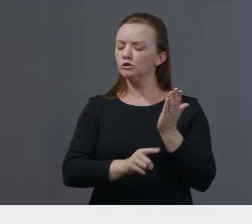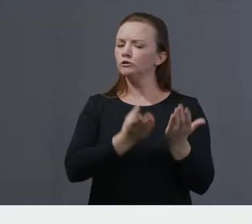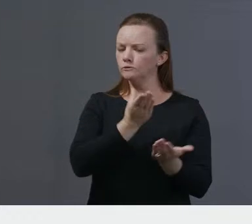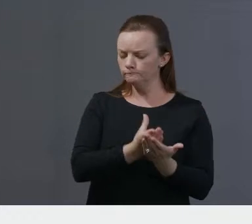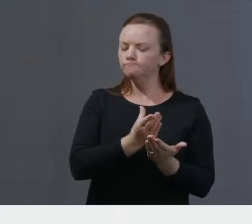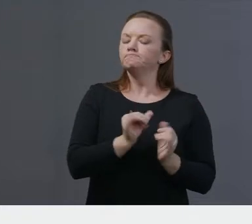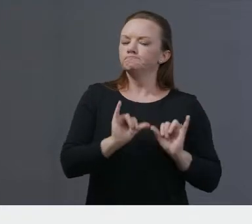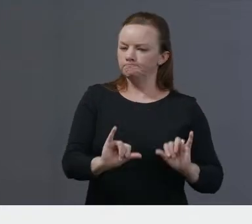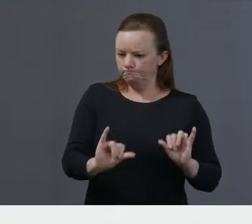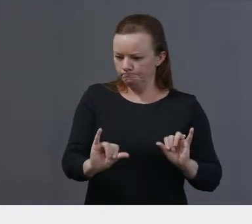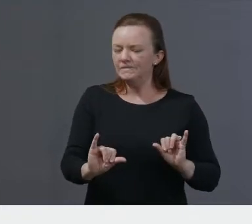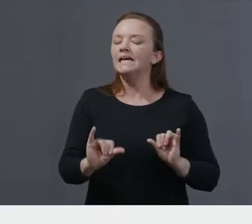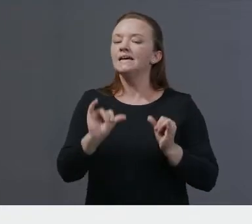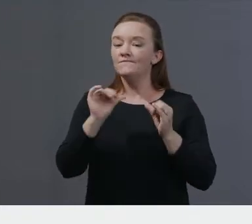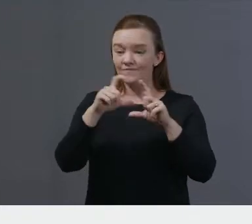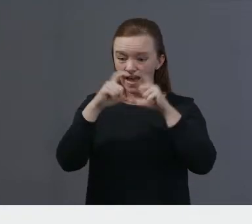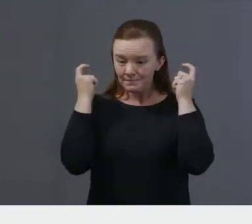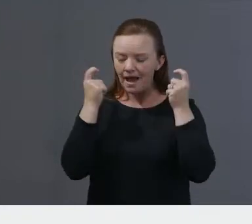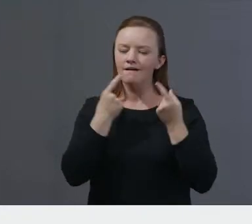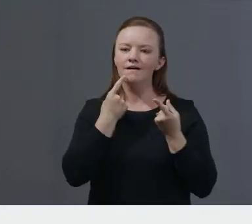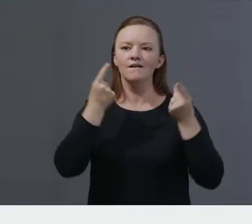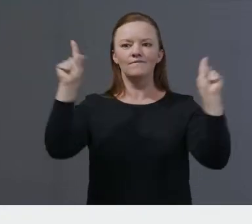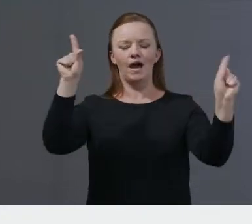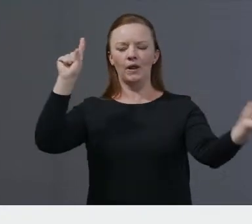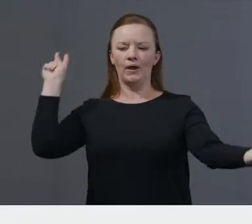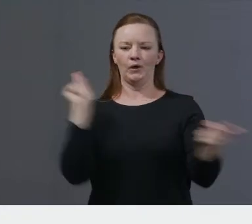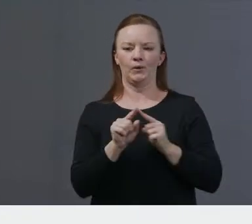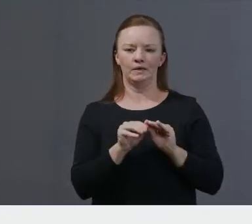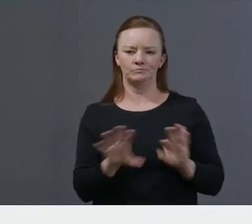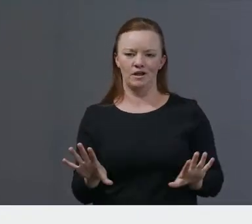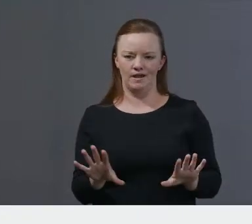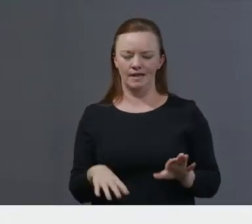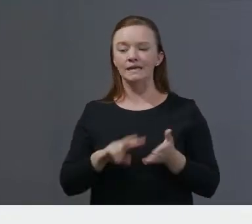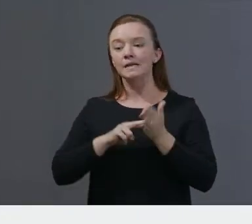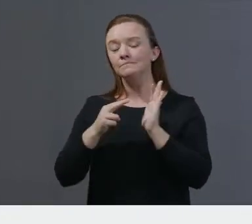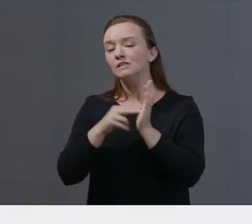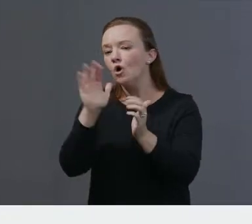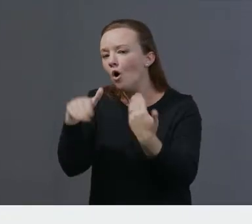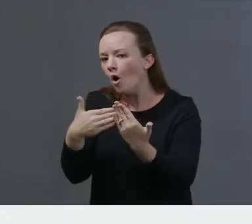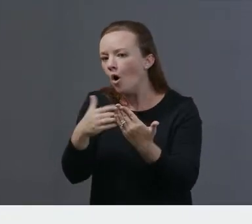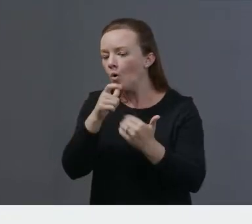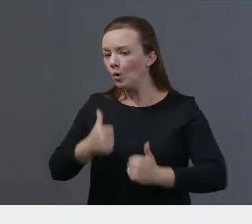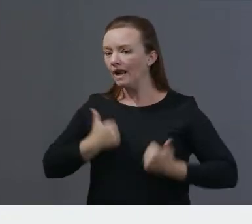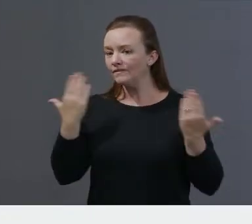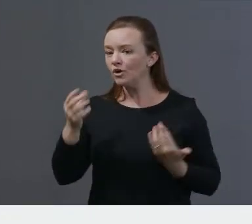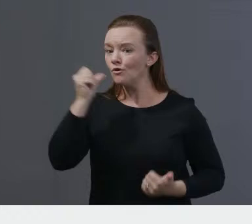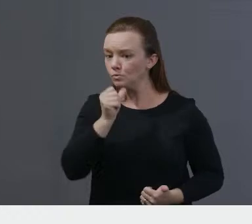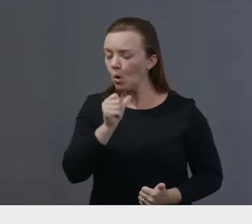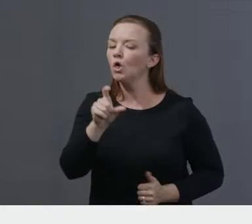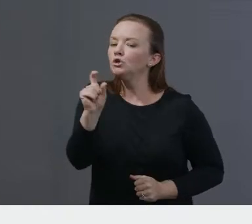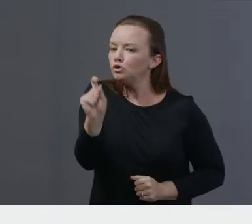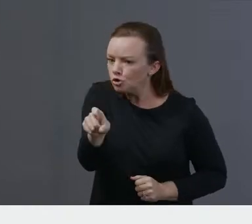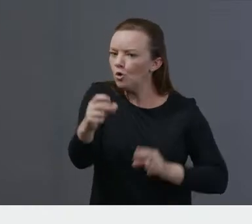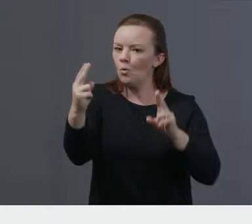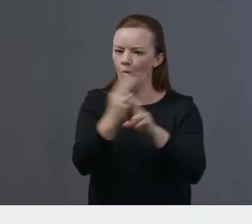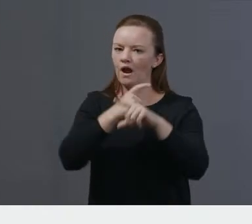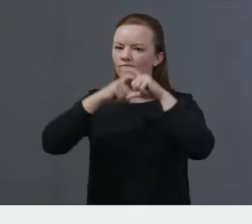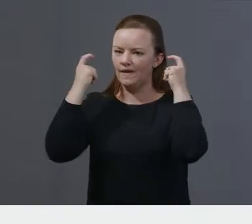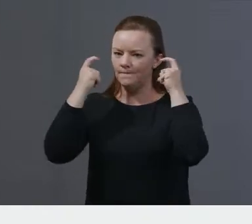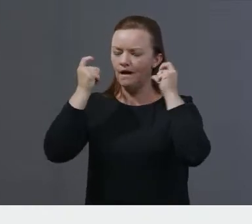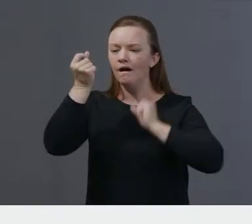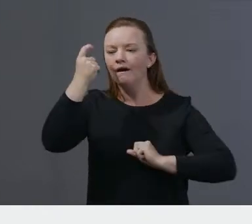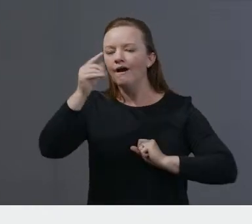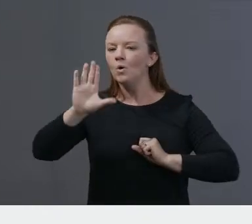Every Arizonan should wear a face mask. This is an issue of personal responsibility, and we're asking Arizonans to